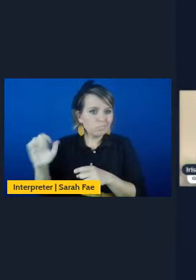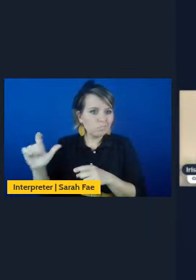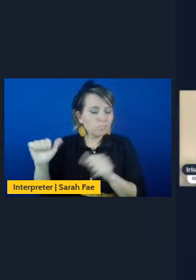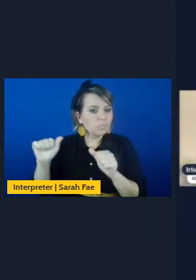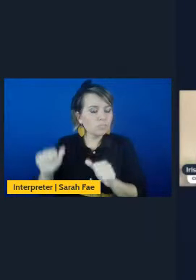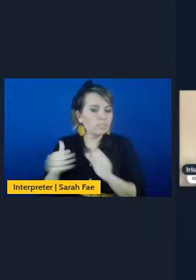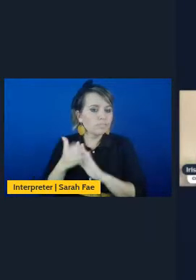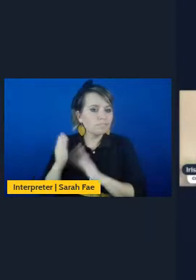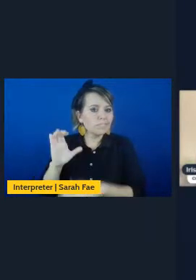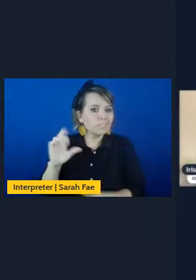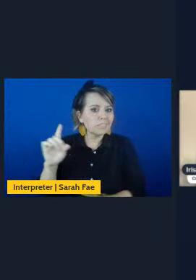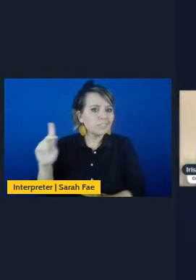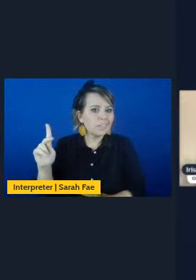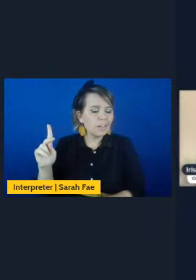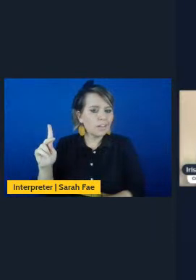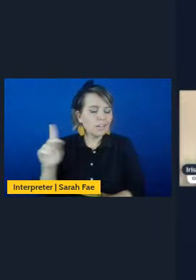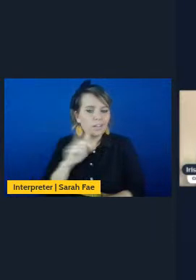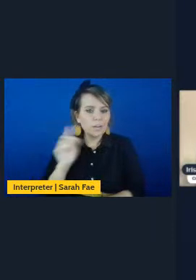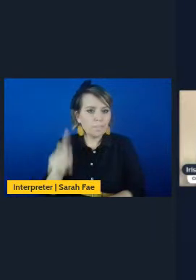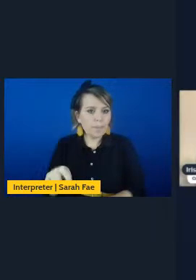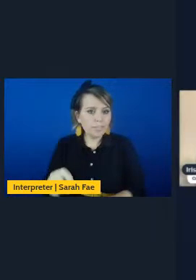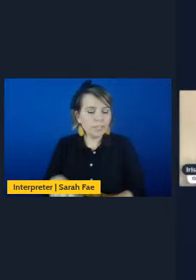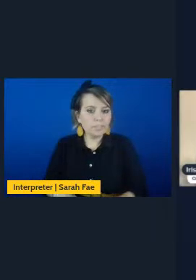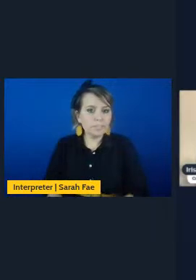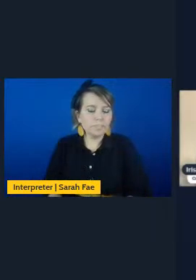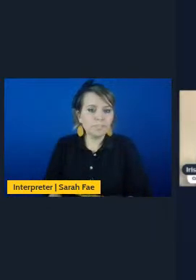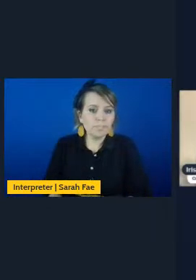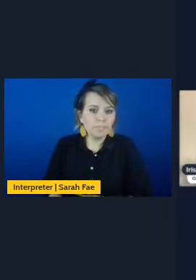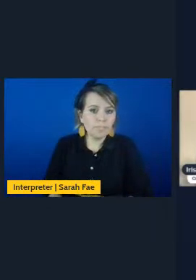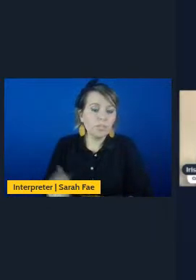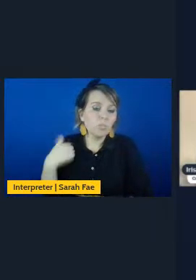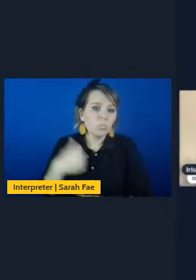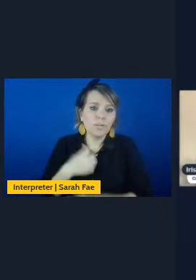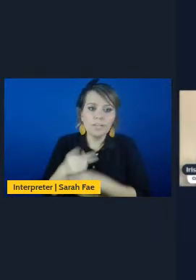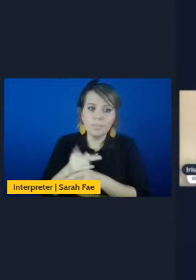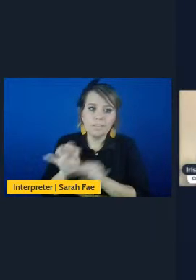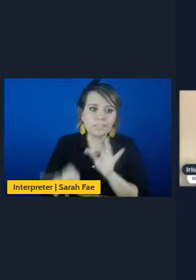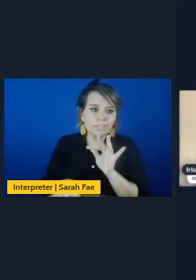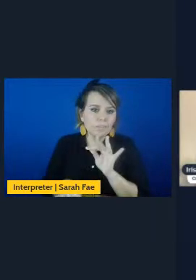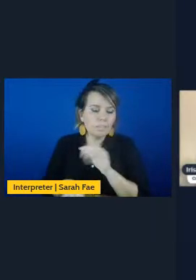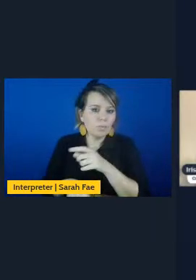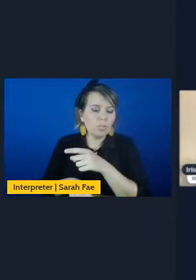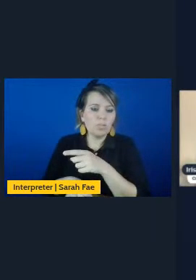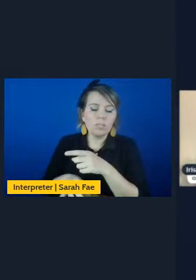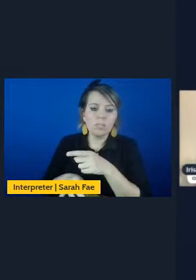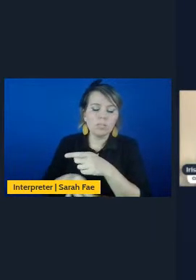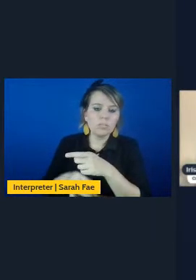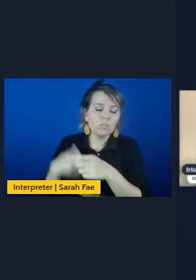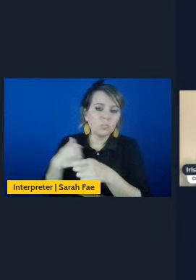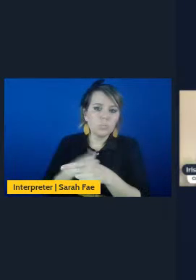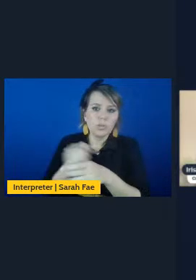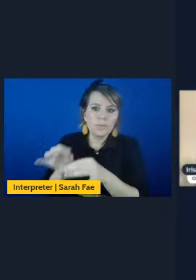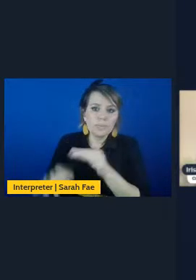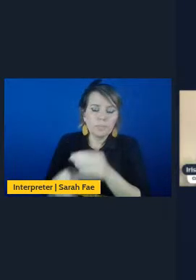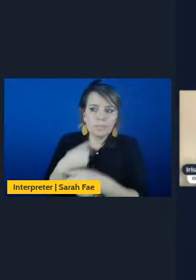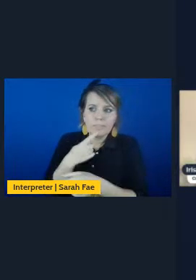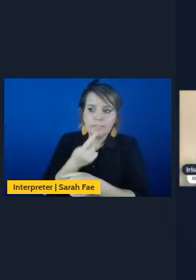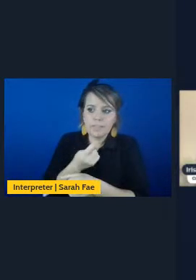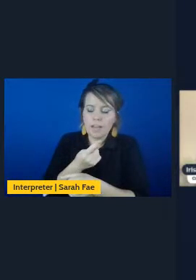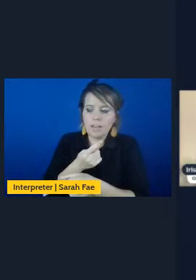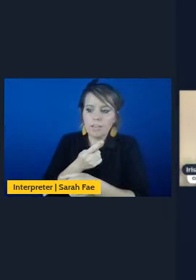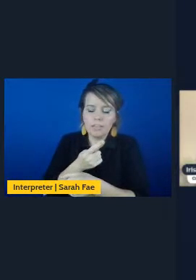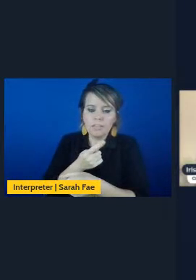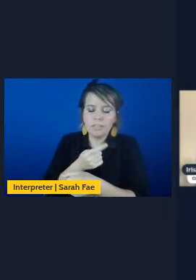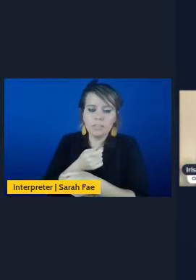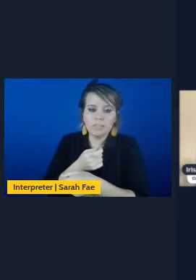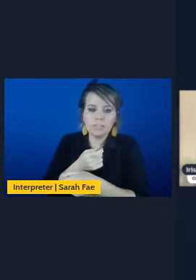commands. In our sample here, we're keeping it simple. We are simply saying